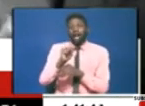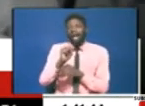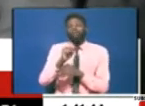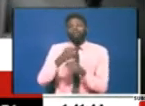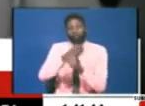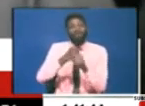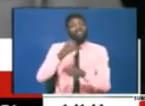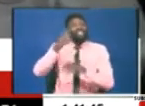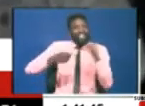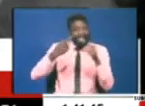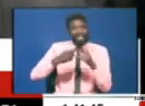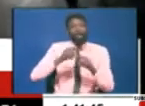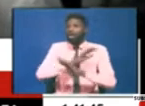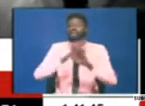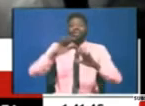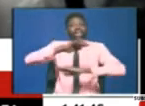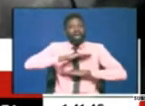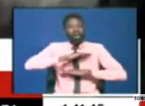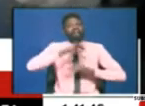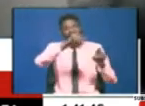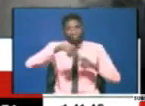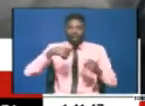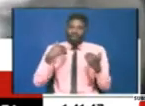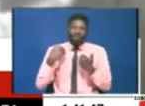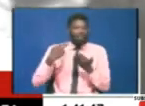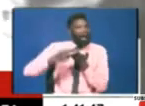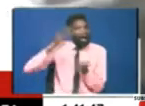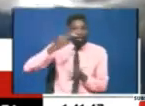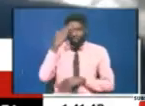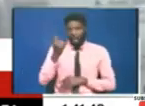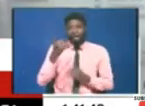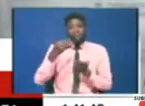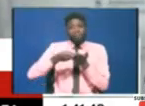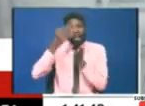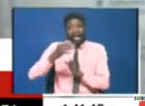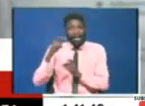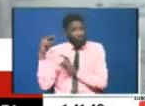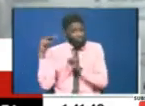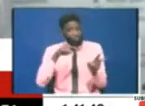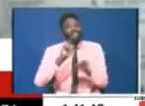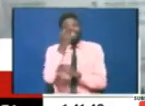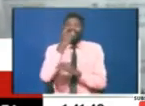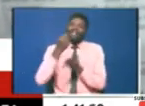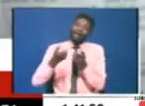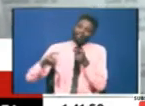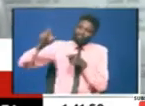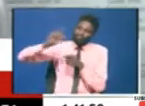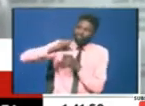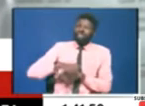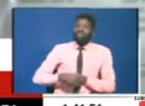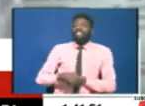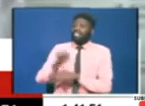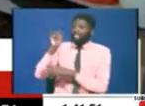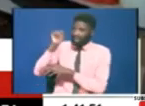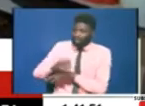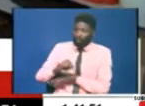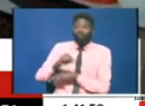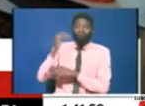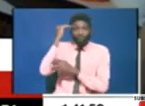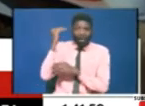falls short of the demand as buyers looking to Kenya are on the rise. Good Beans South Korea CEO William Kang